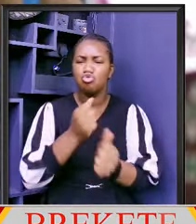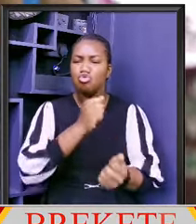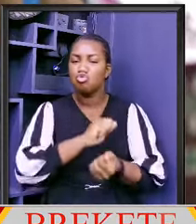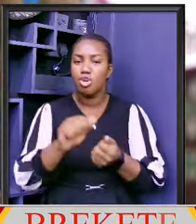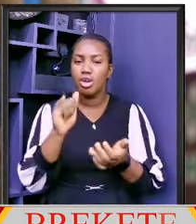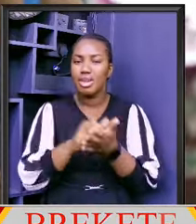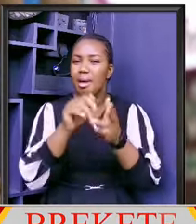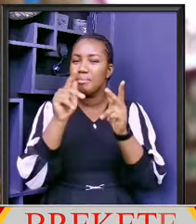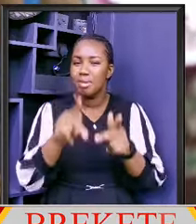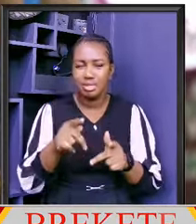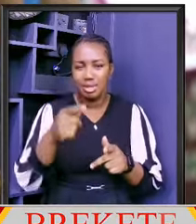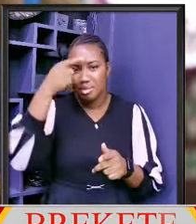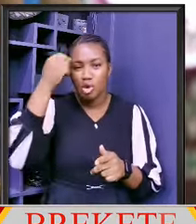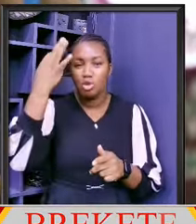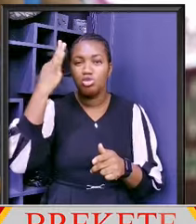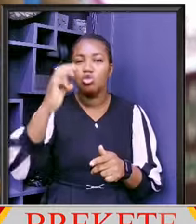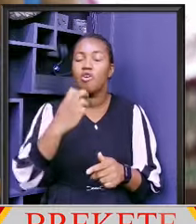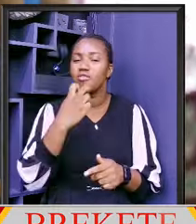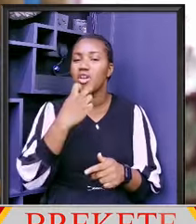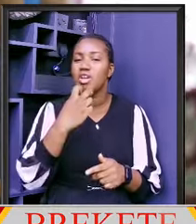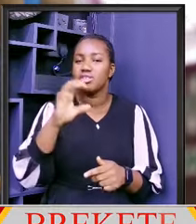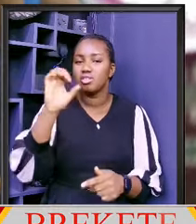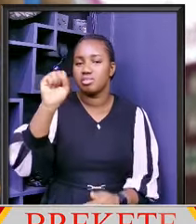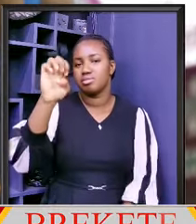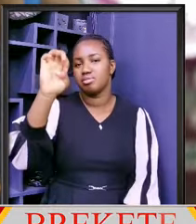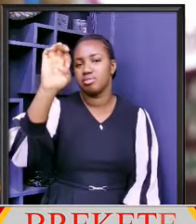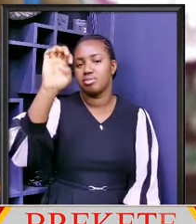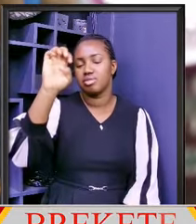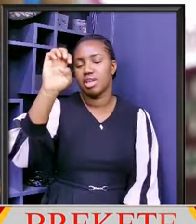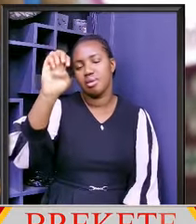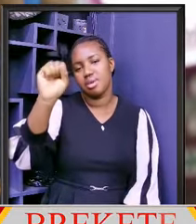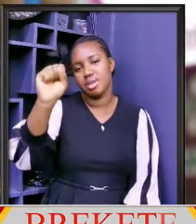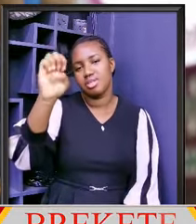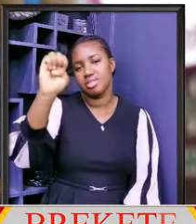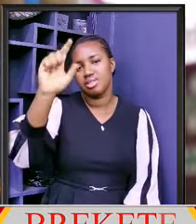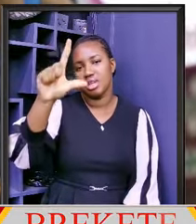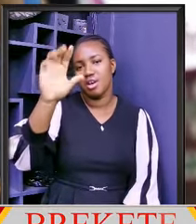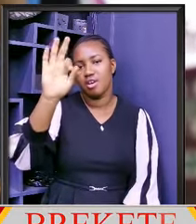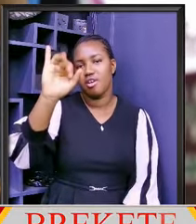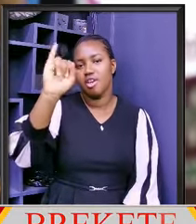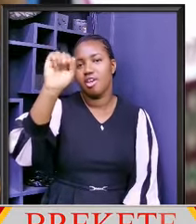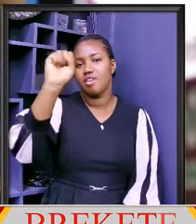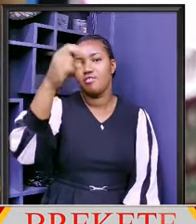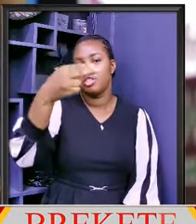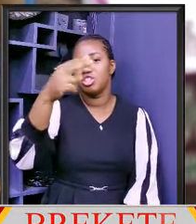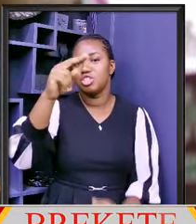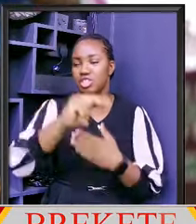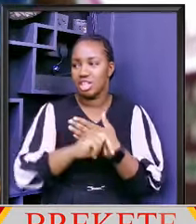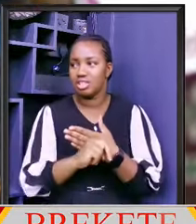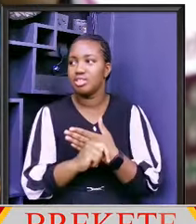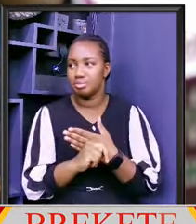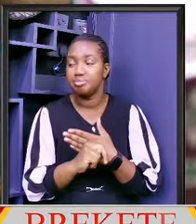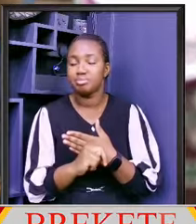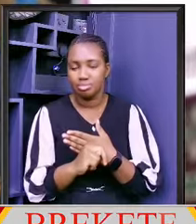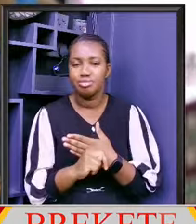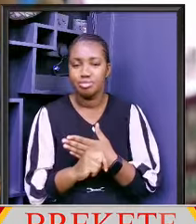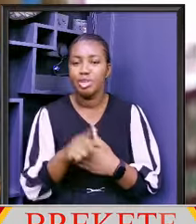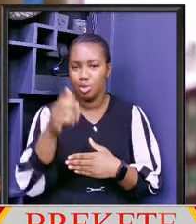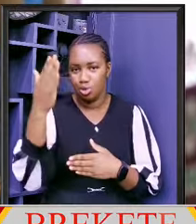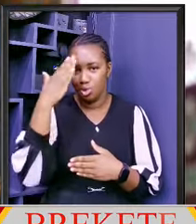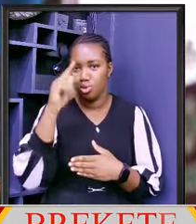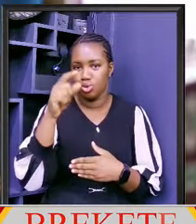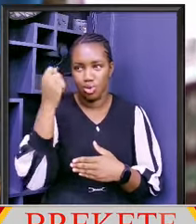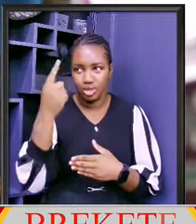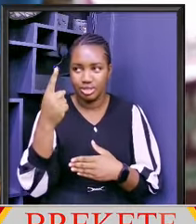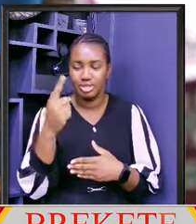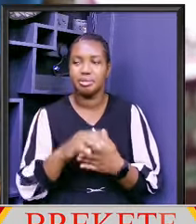person because of selfish reason. God will destroy you too. Yes, sir. Una know. Yes, sir. Una know. Yes, sir. Una understand. Yes,